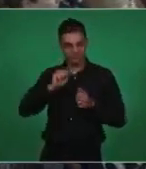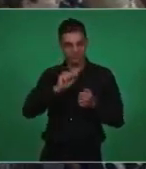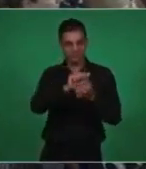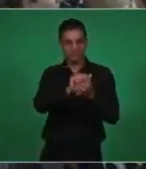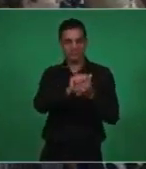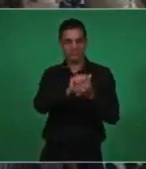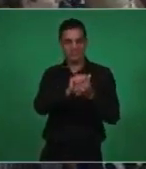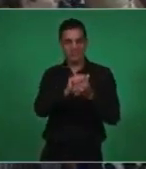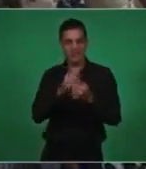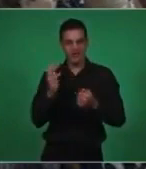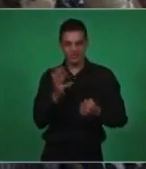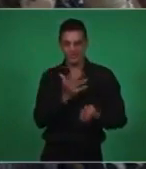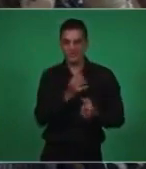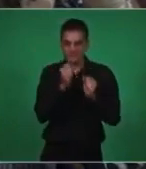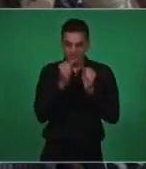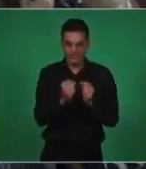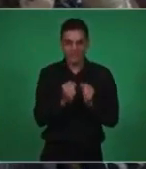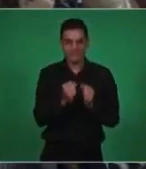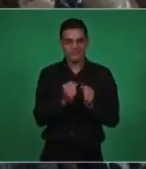Praise the name of your God.